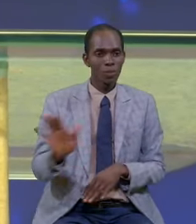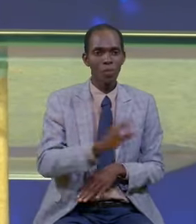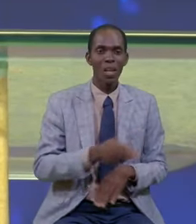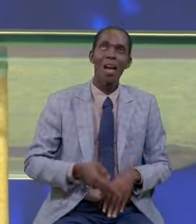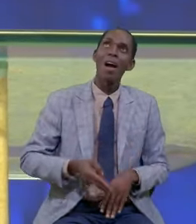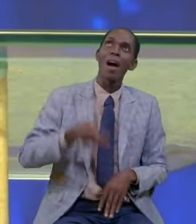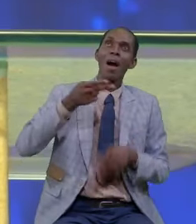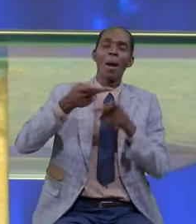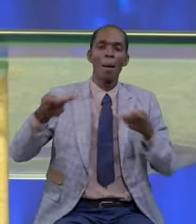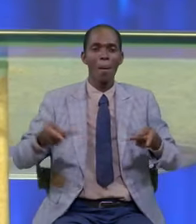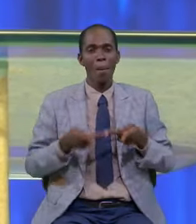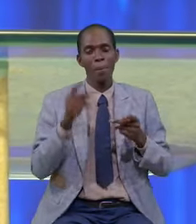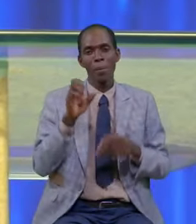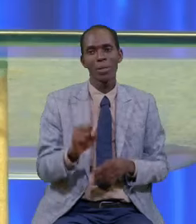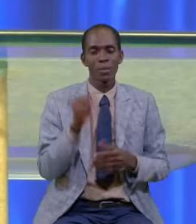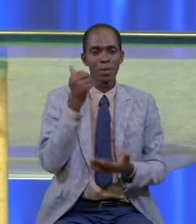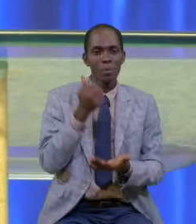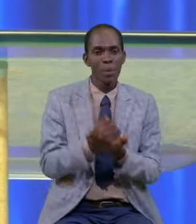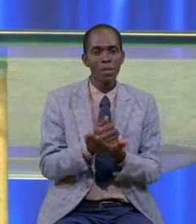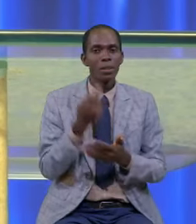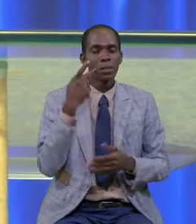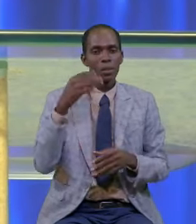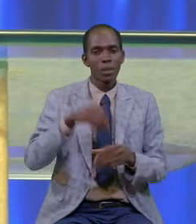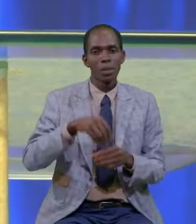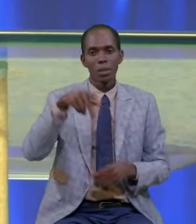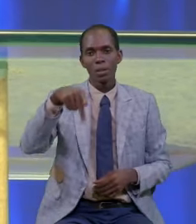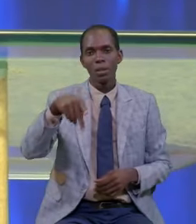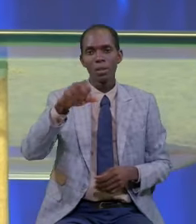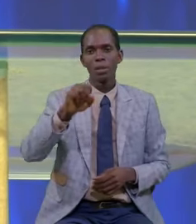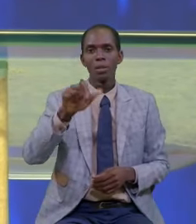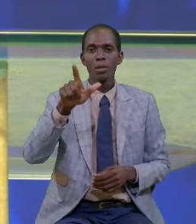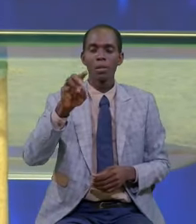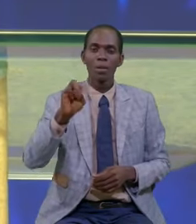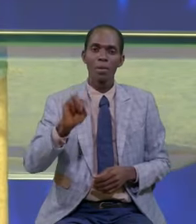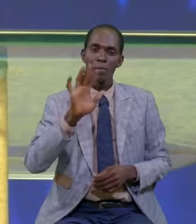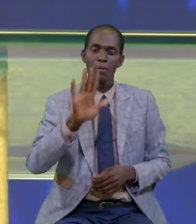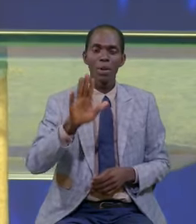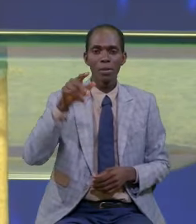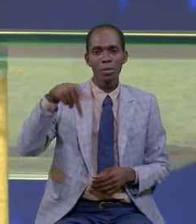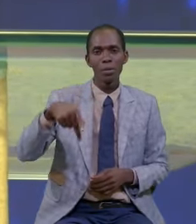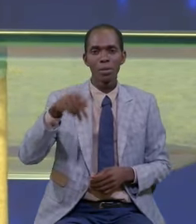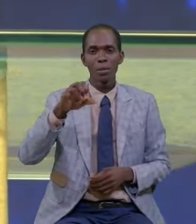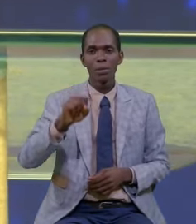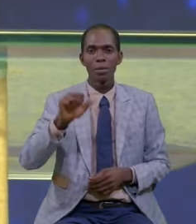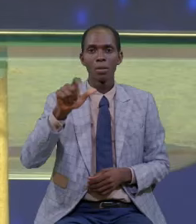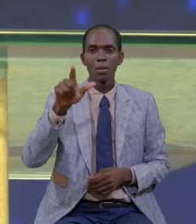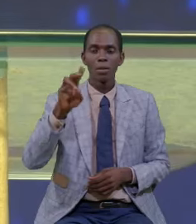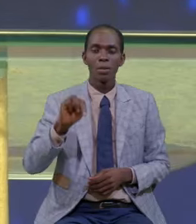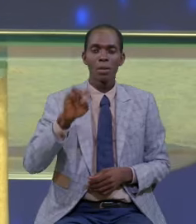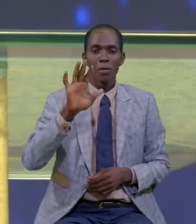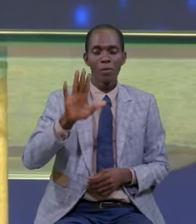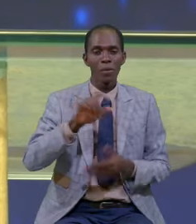places look at some look at Psalm Psalm five I'm looking at Psalm five I we're looking at verse